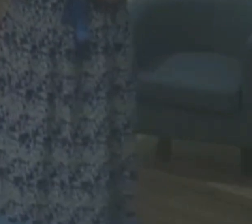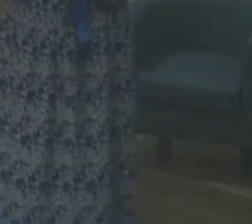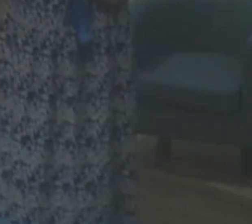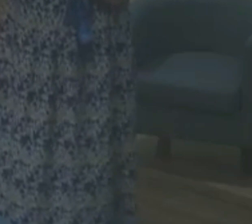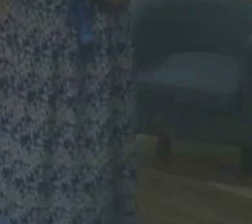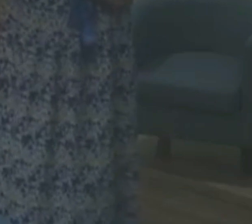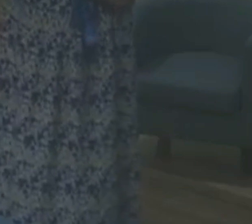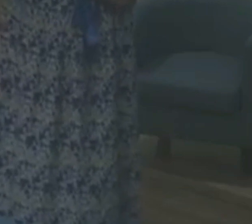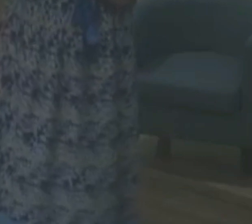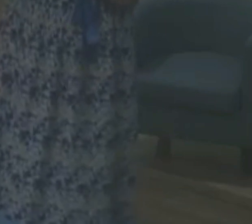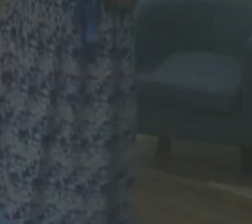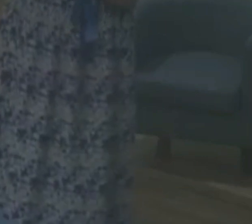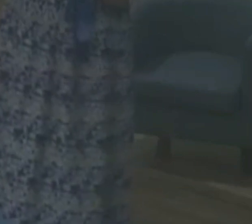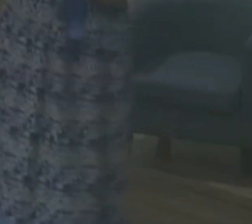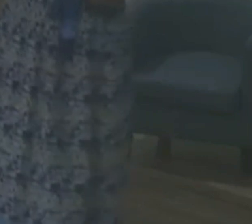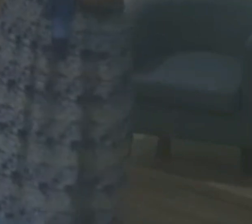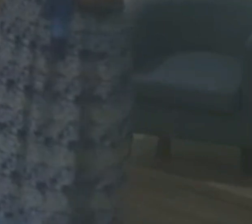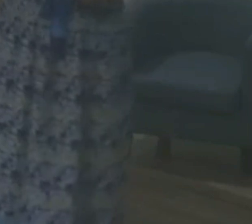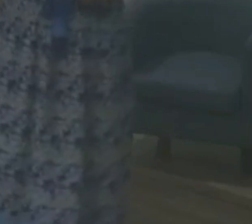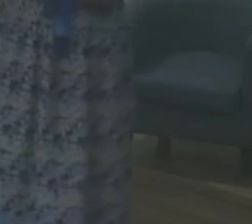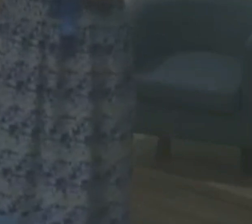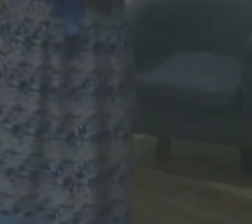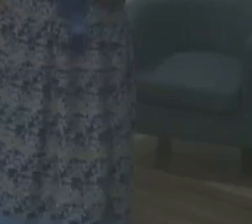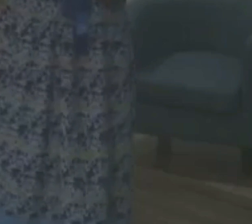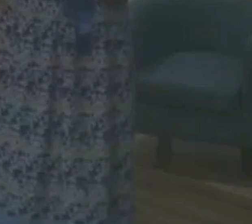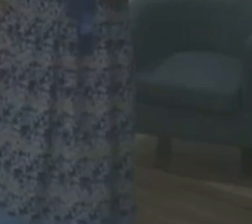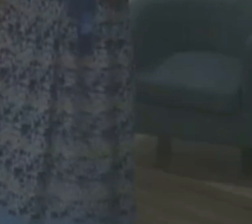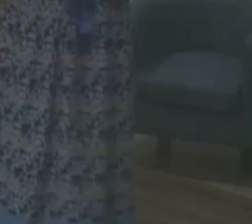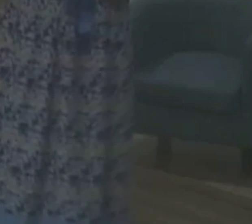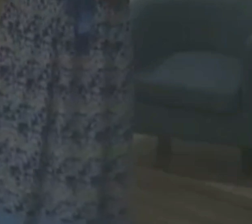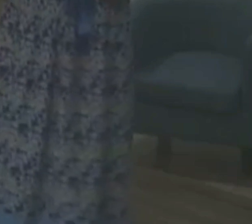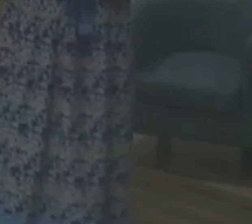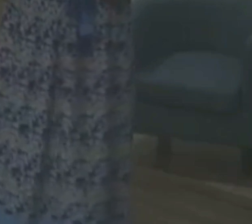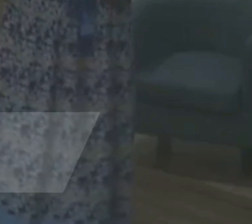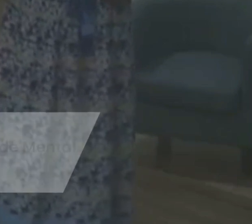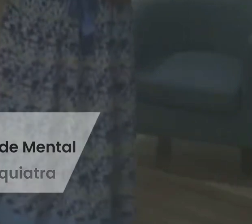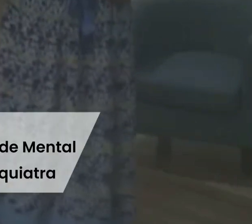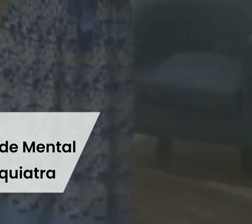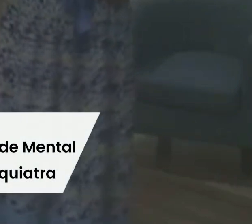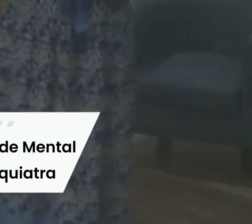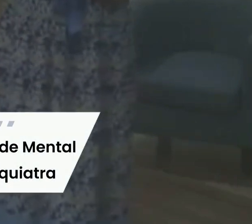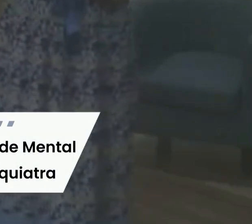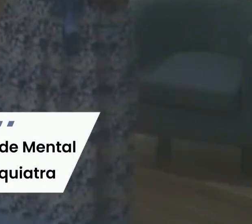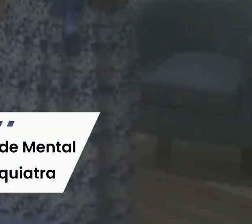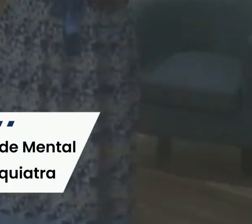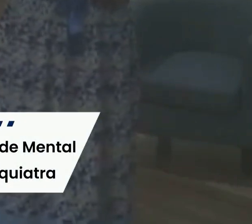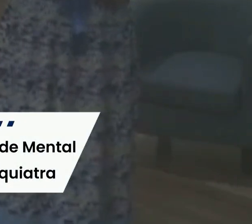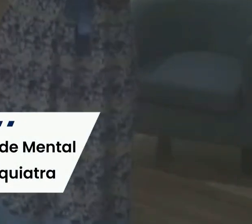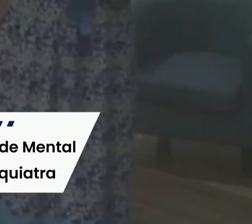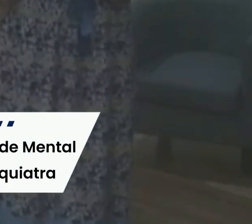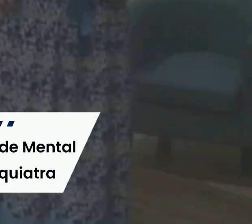Did you arrive okay? Are you safe?" Those are the people who are actually I'm interconnected with. The other